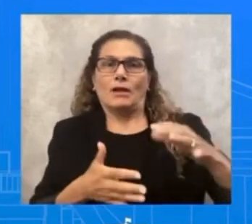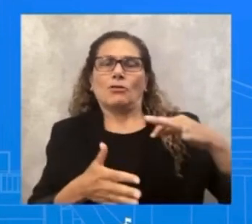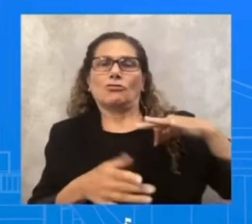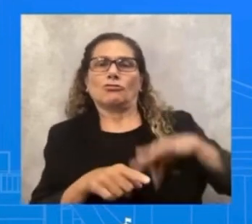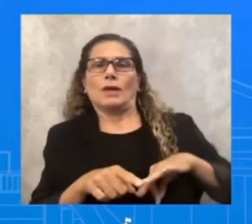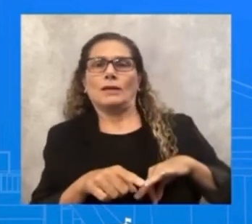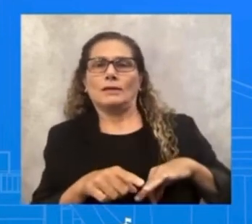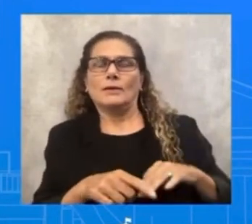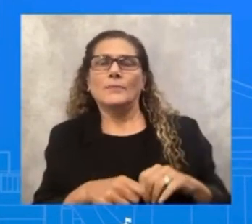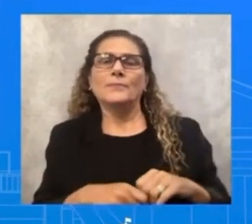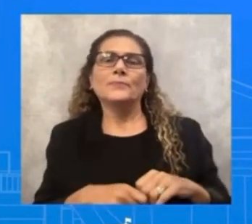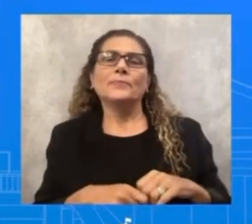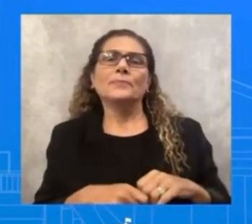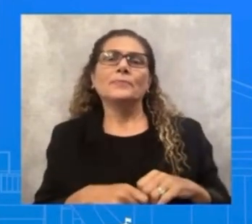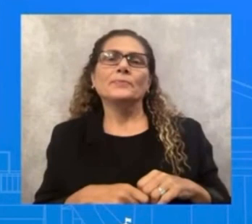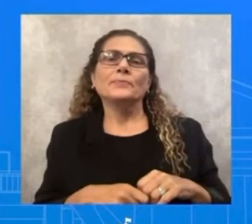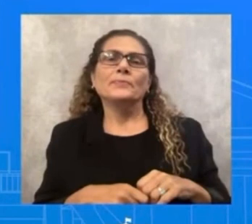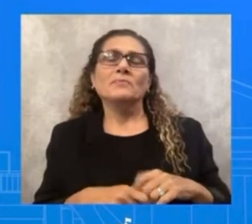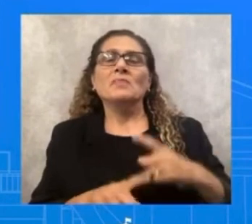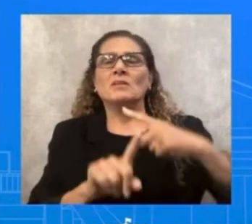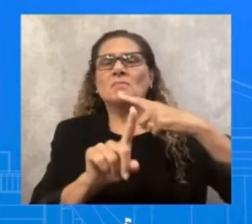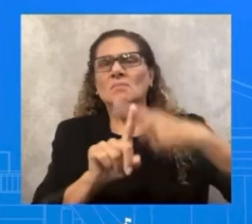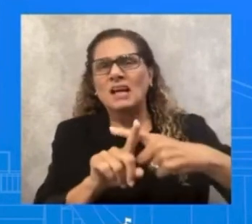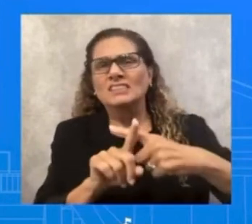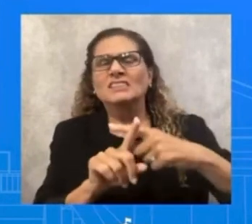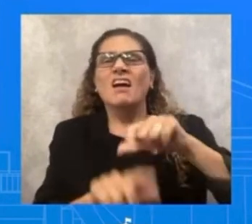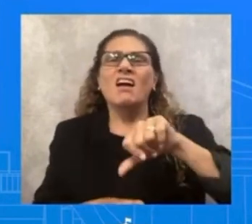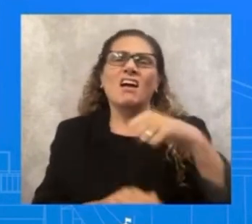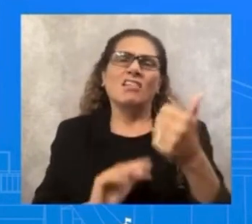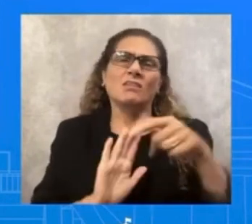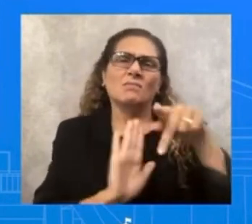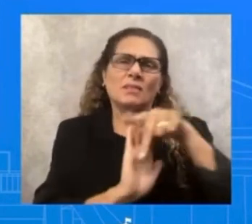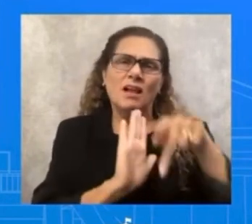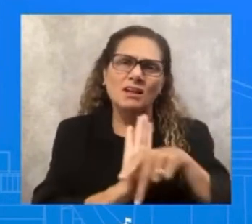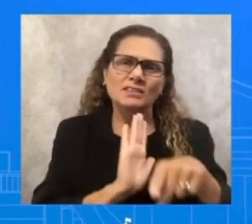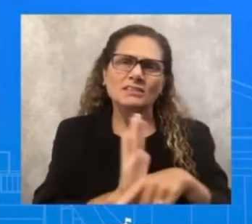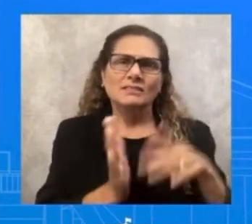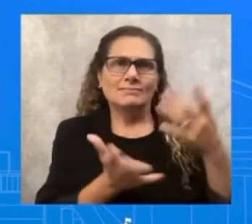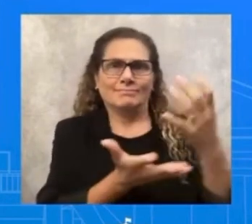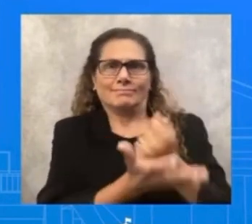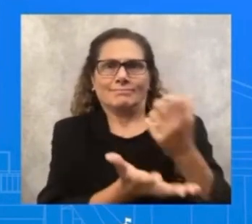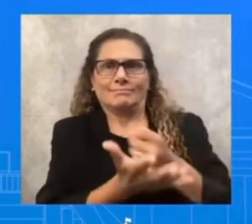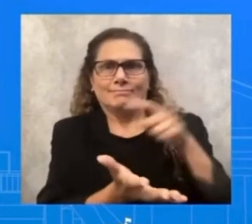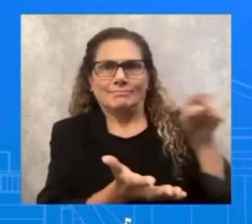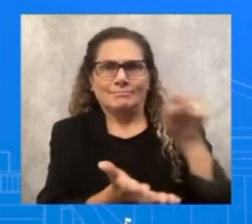and through other policies that we're utilizing to reshore and build